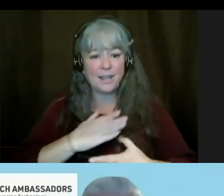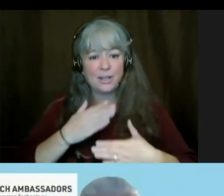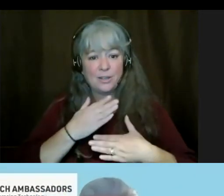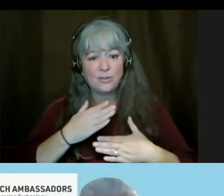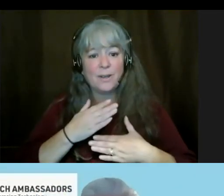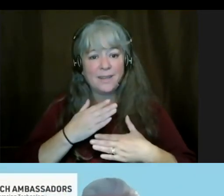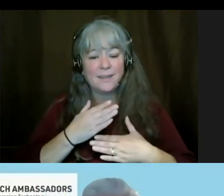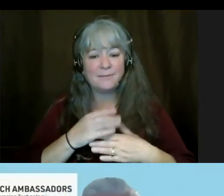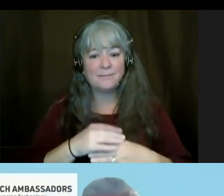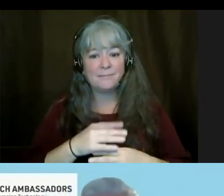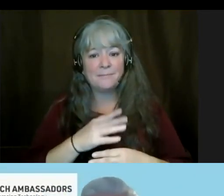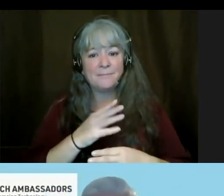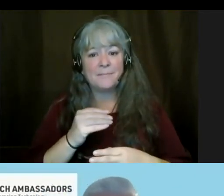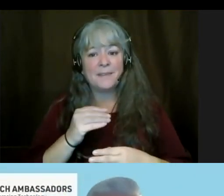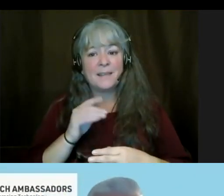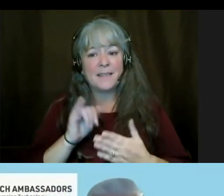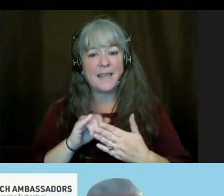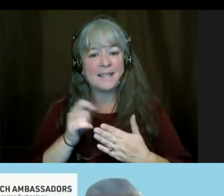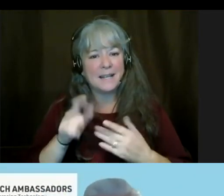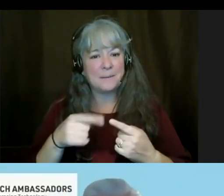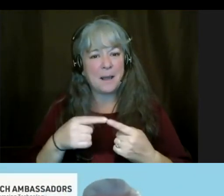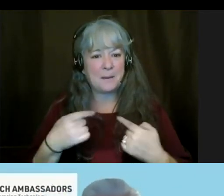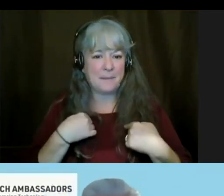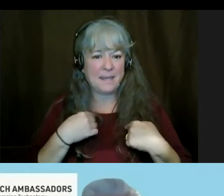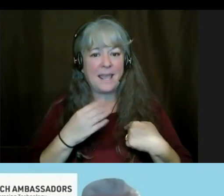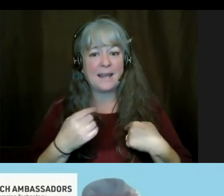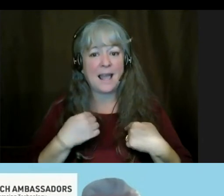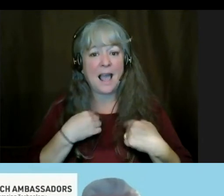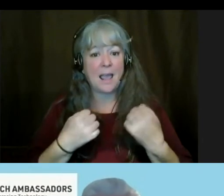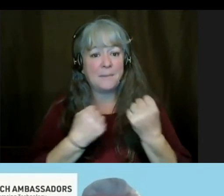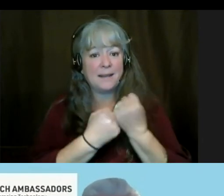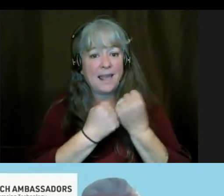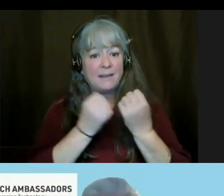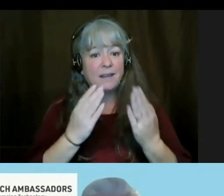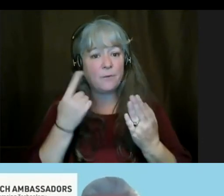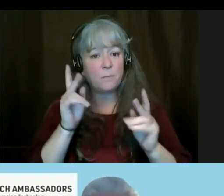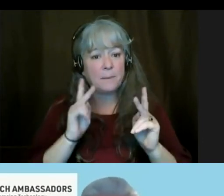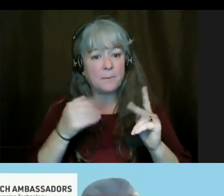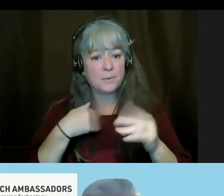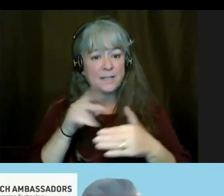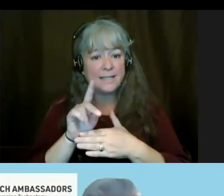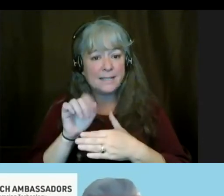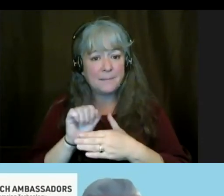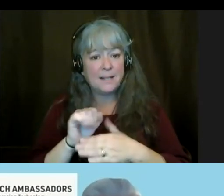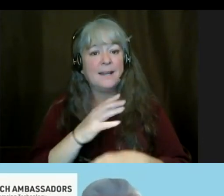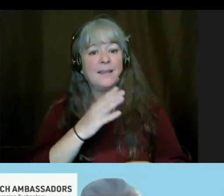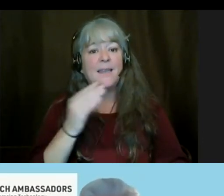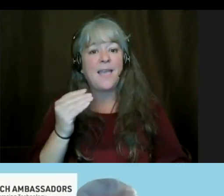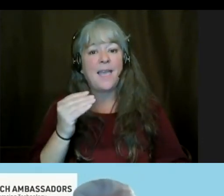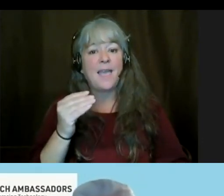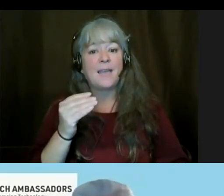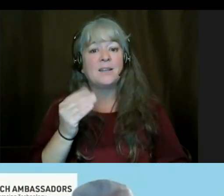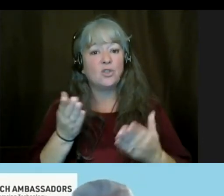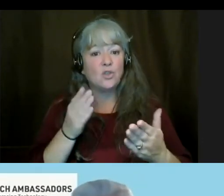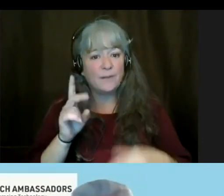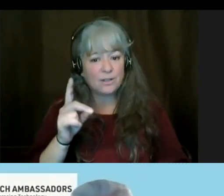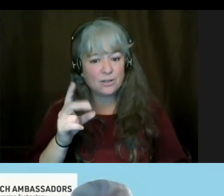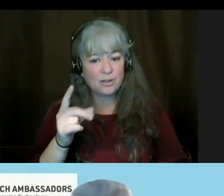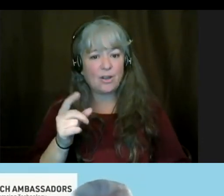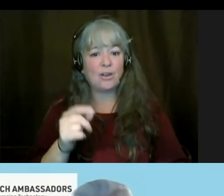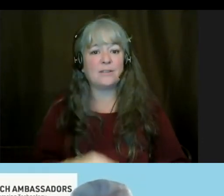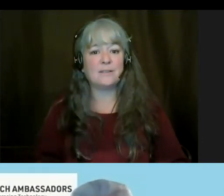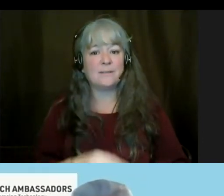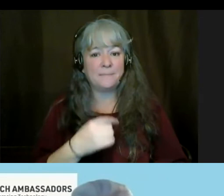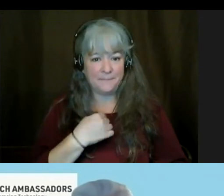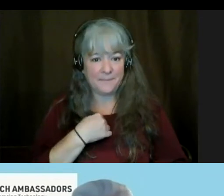And that's a little bit about me. And I am an advocate for people with disability and service dog. I